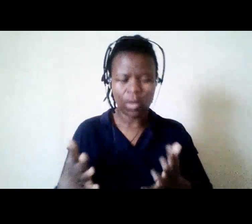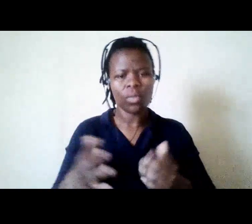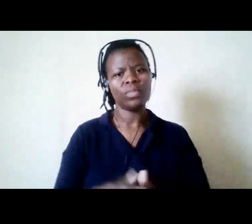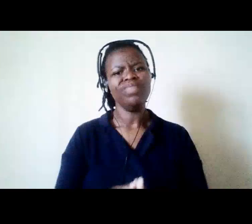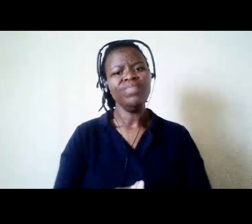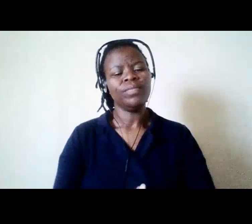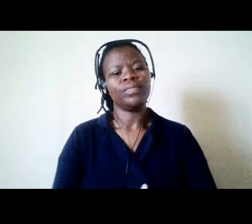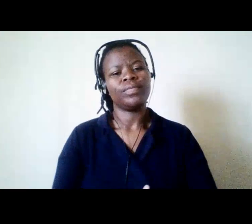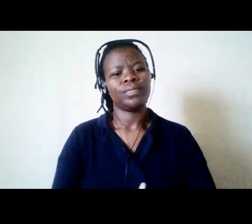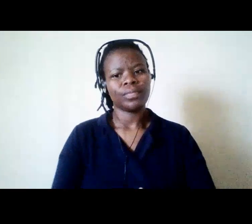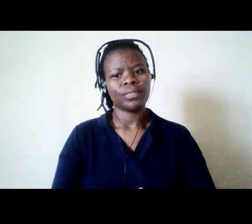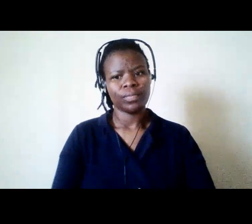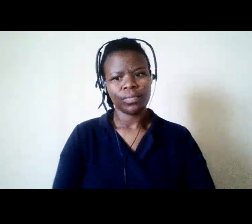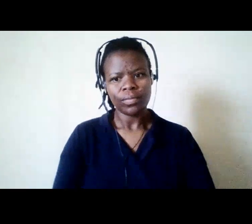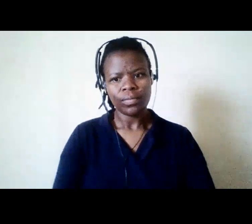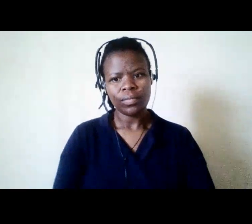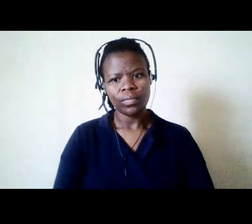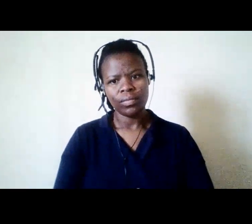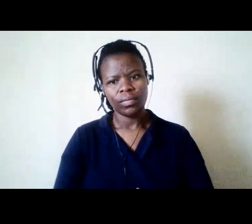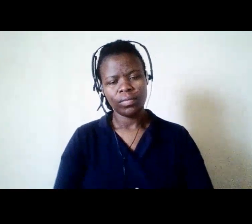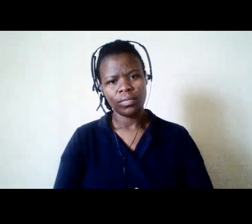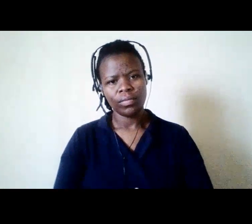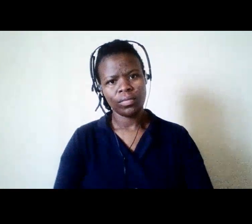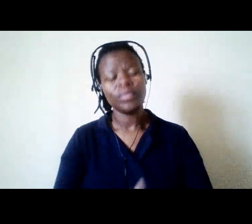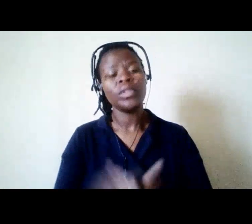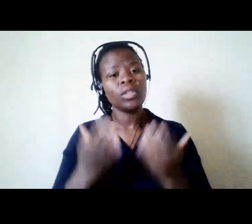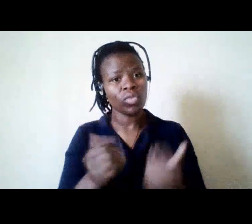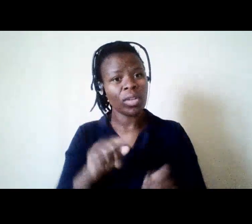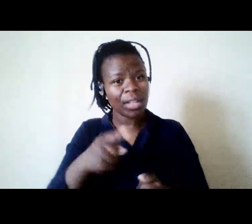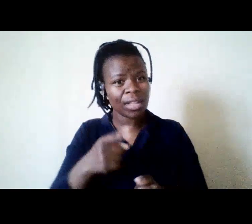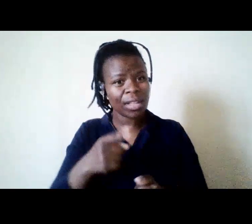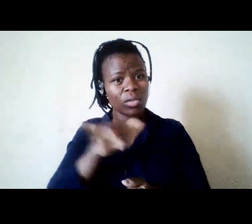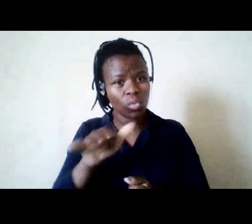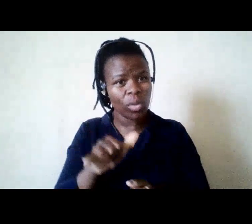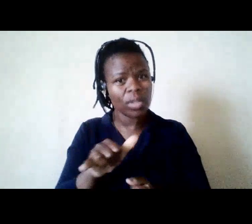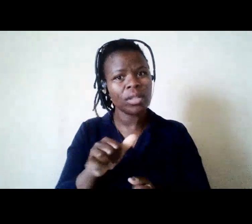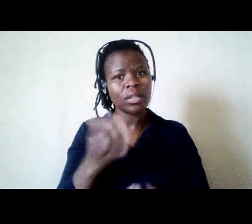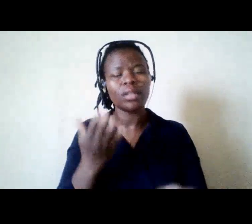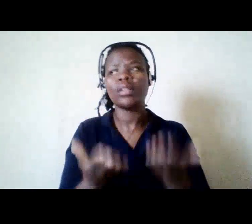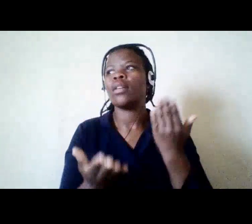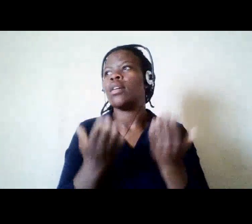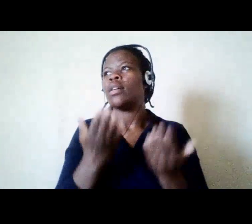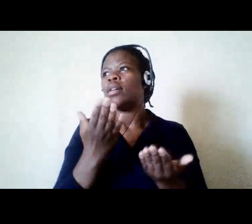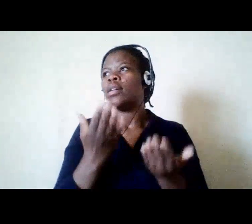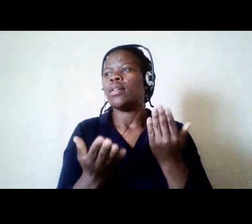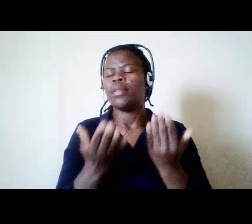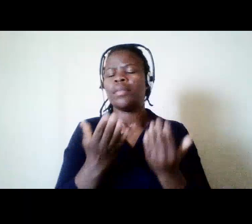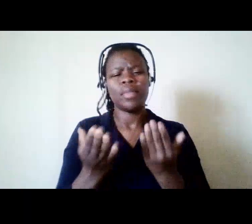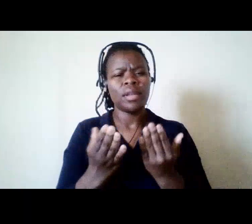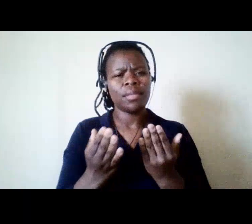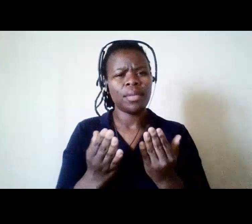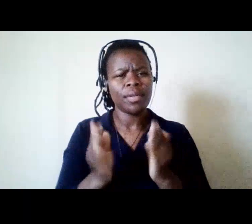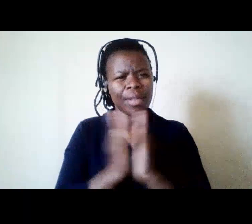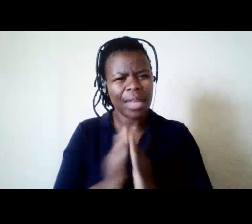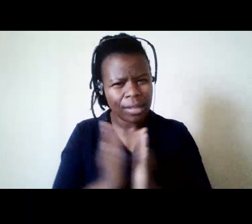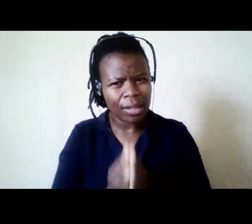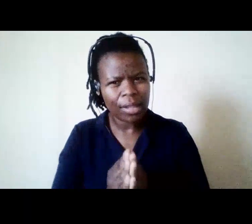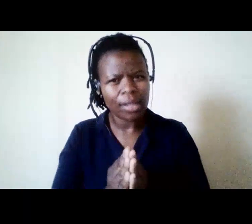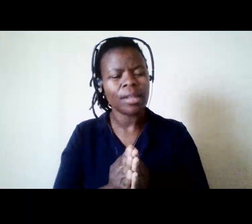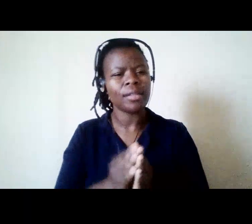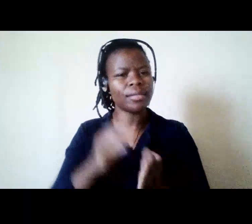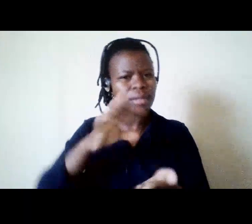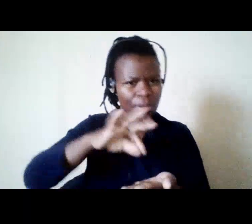questions that you were asking, there's this whole, I think, around spirituality, this issue around, which